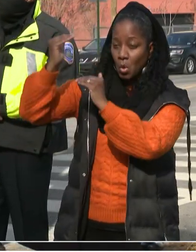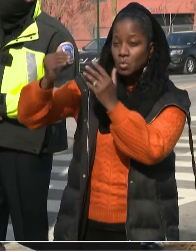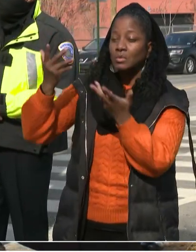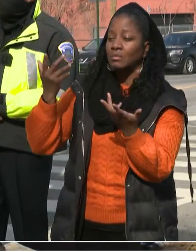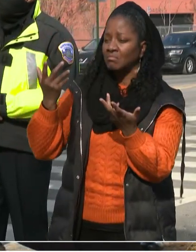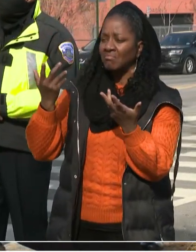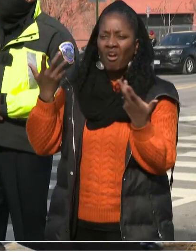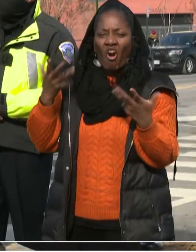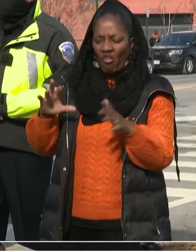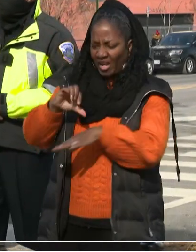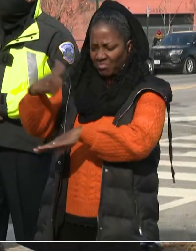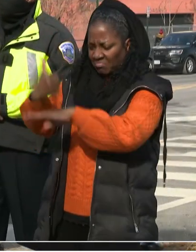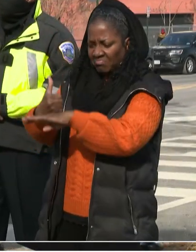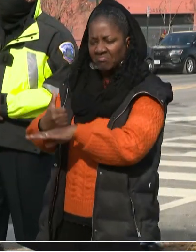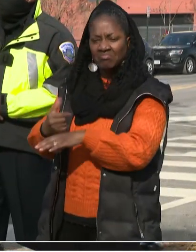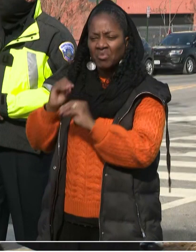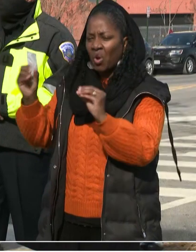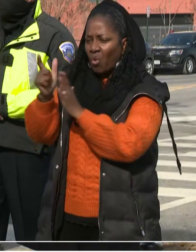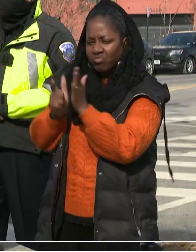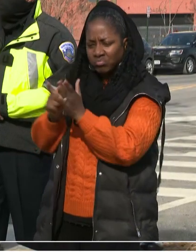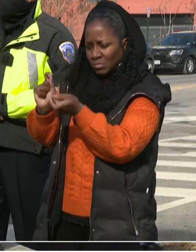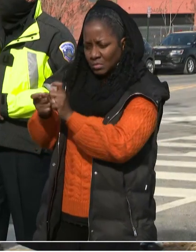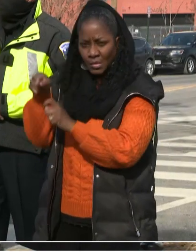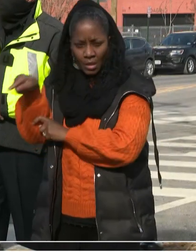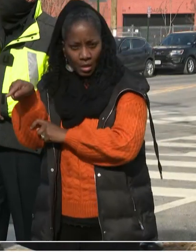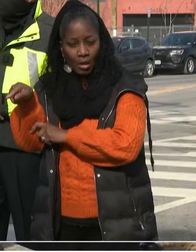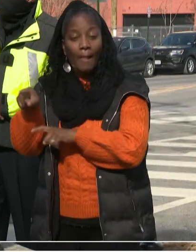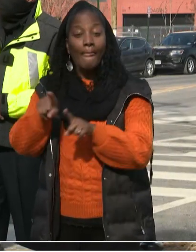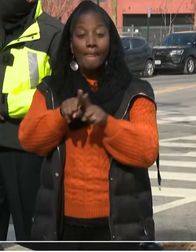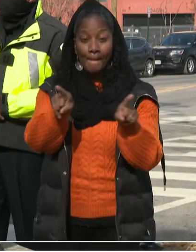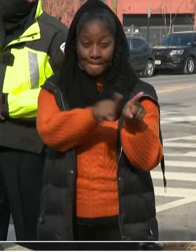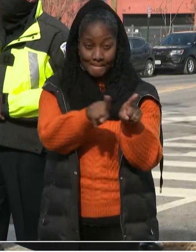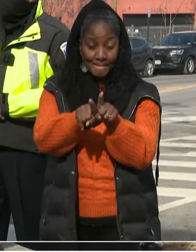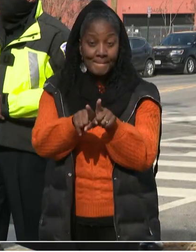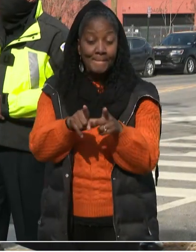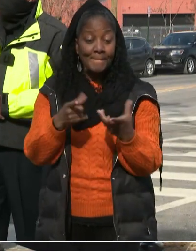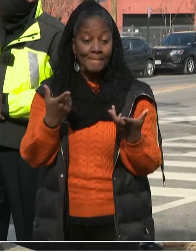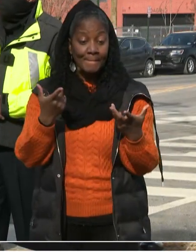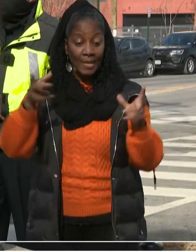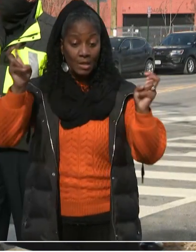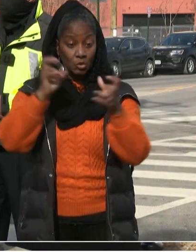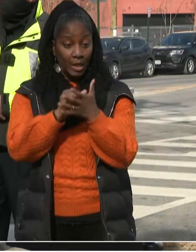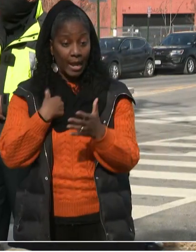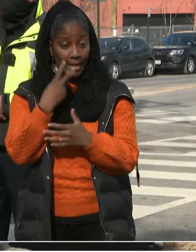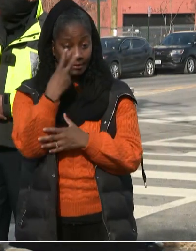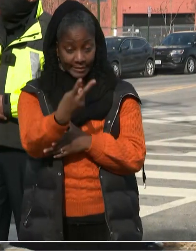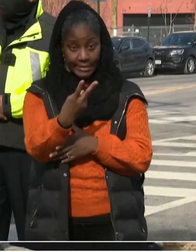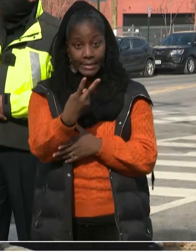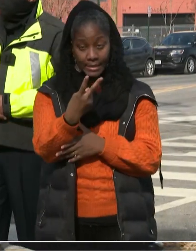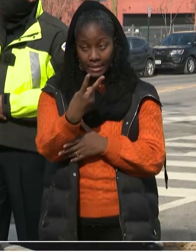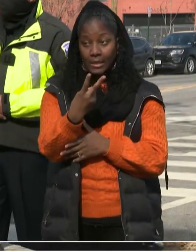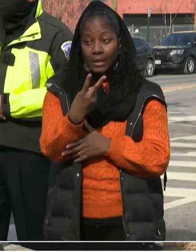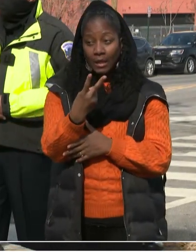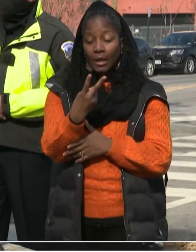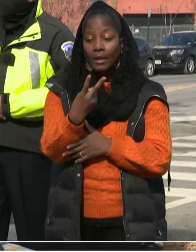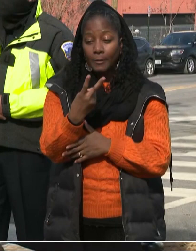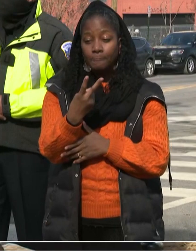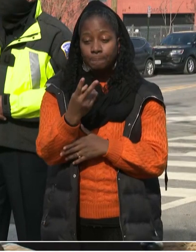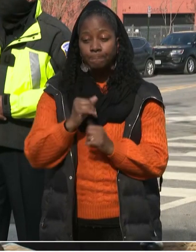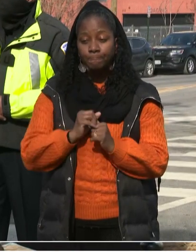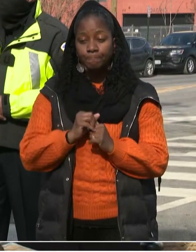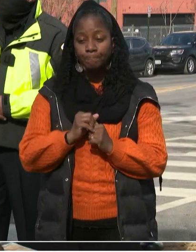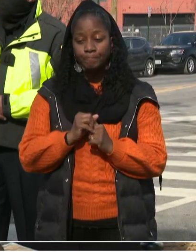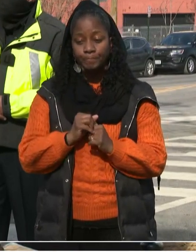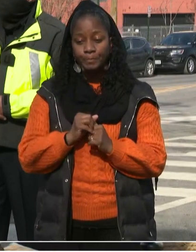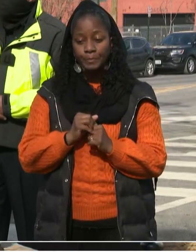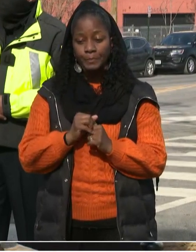already in place. There's no legislative change there. But the issue that I see is, how is it that